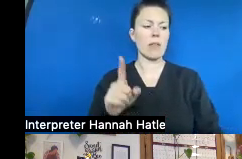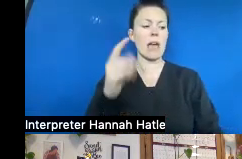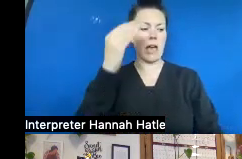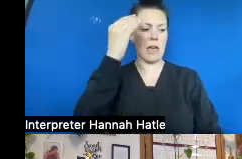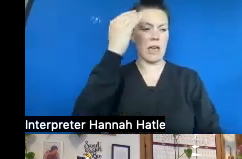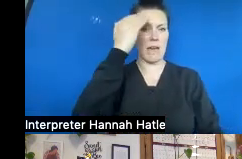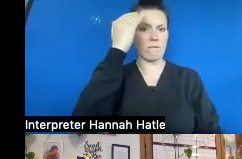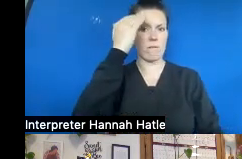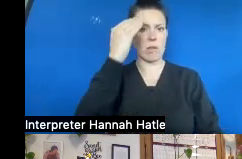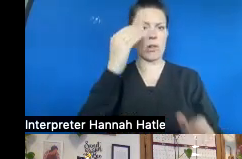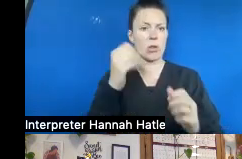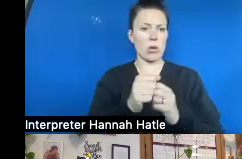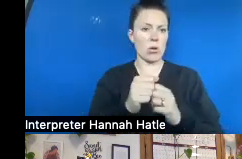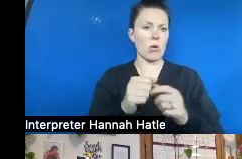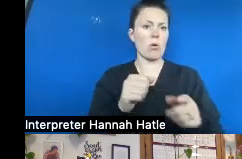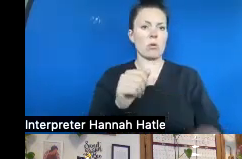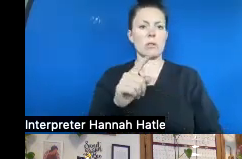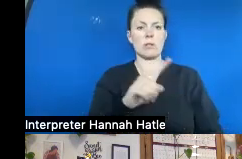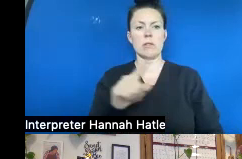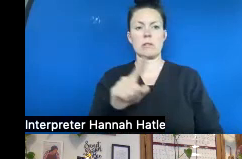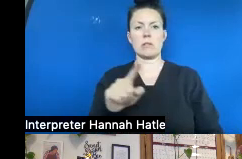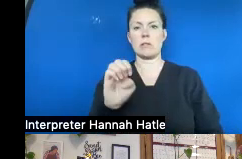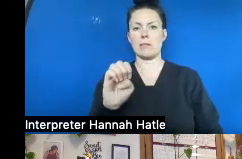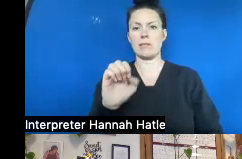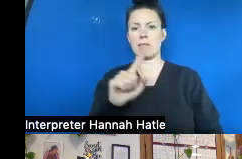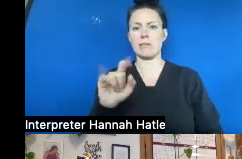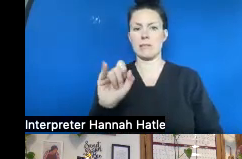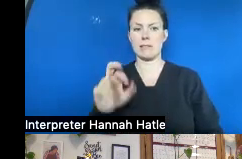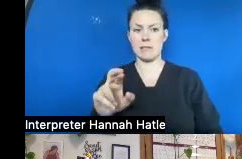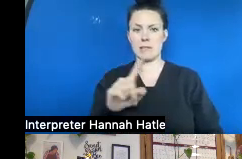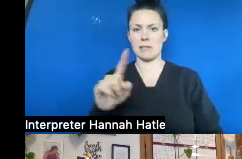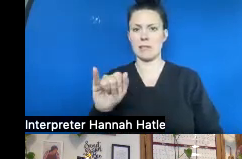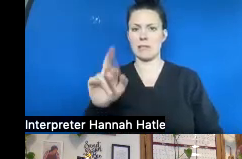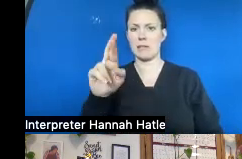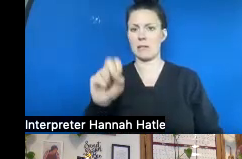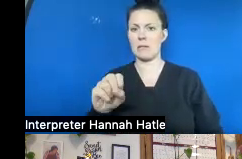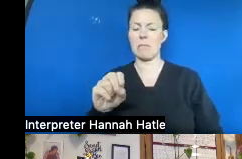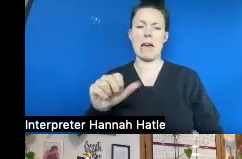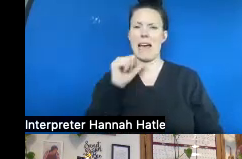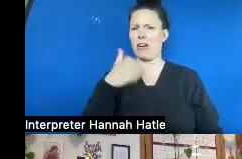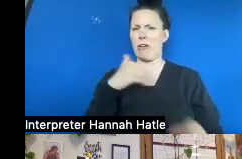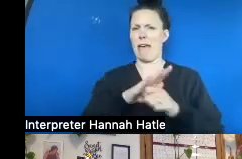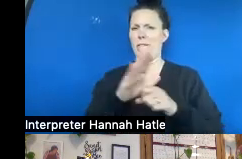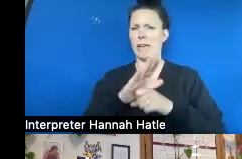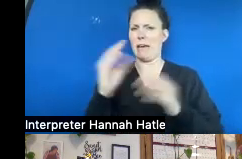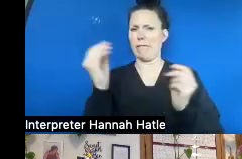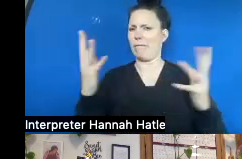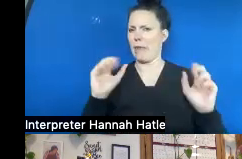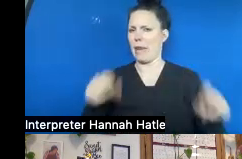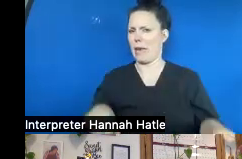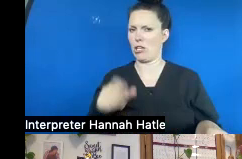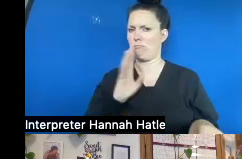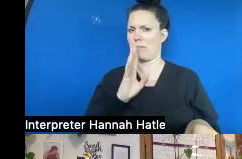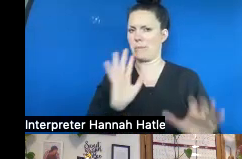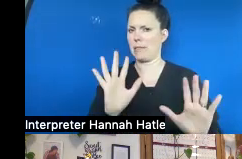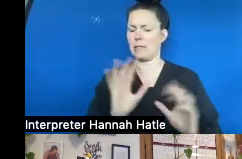ones, Z, zer, zers, but I don't have enough to speak on it. I know that it